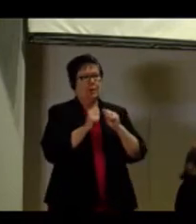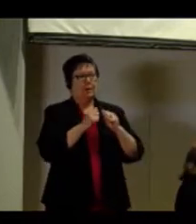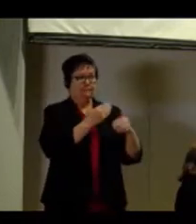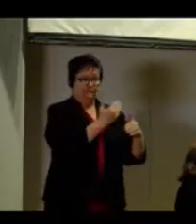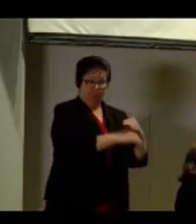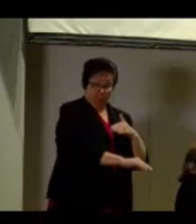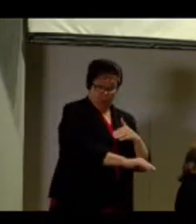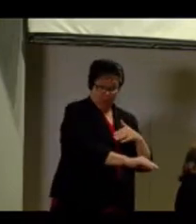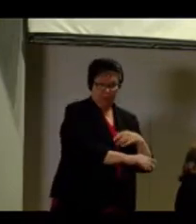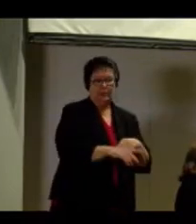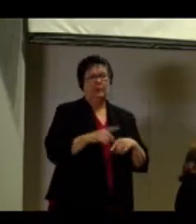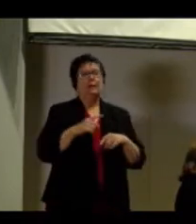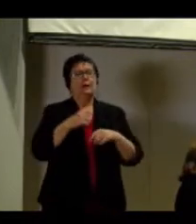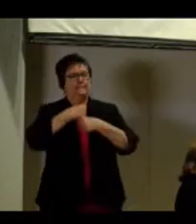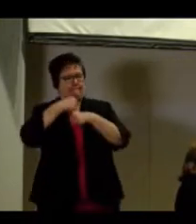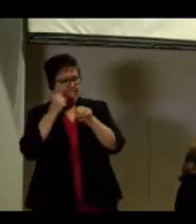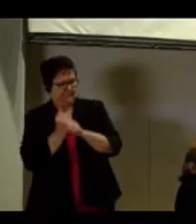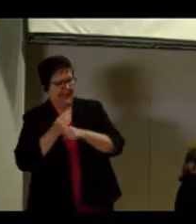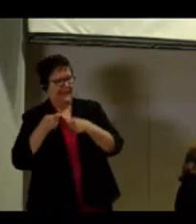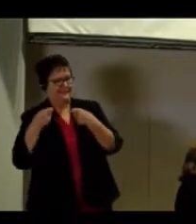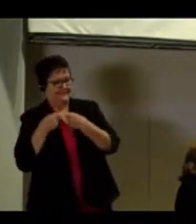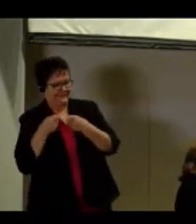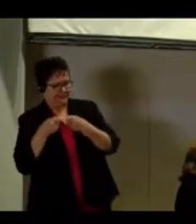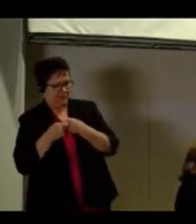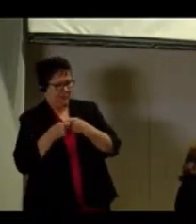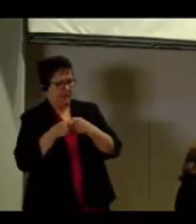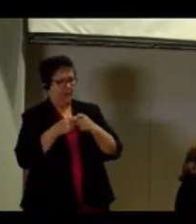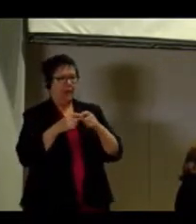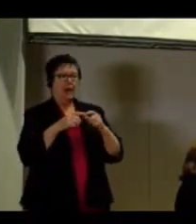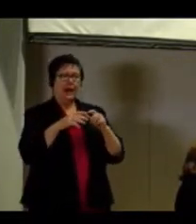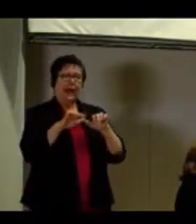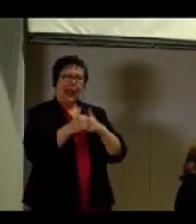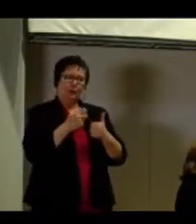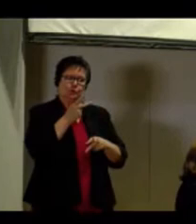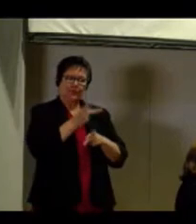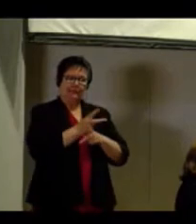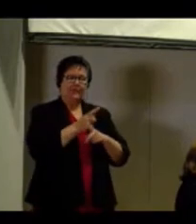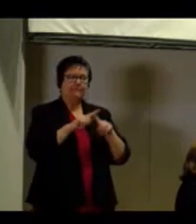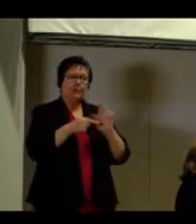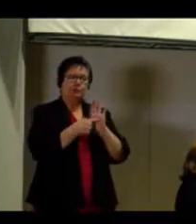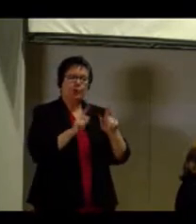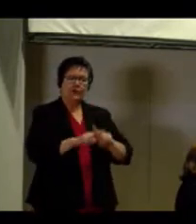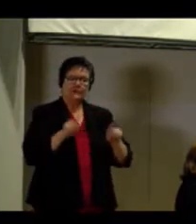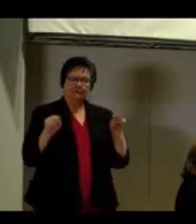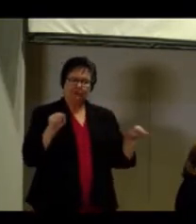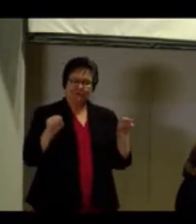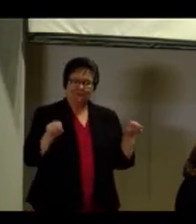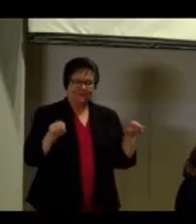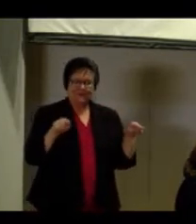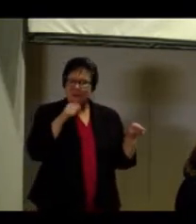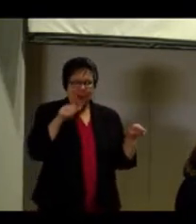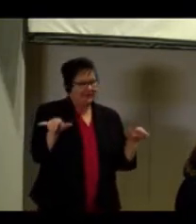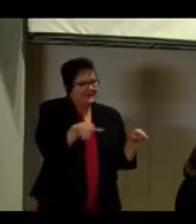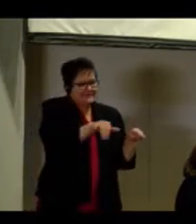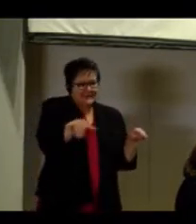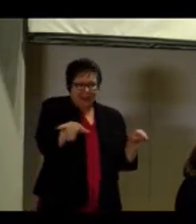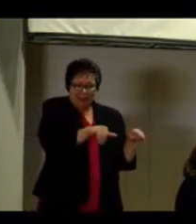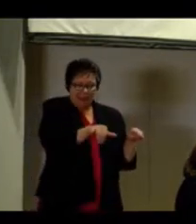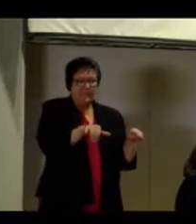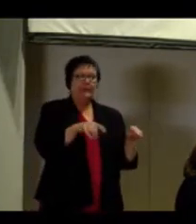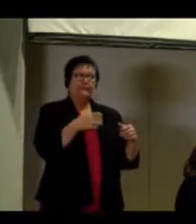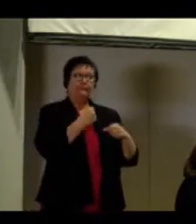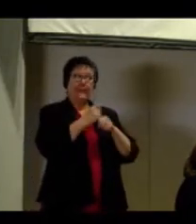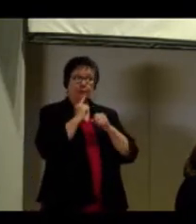quite often people think digitized includes born digital, and I'd like to make the case that you have to think differently about the two, but make sure they connect